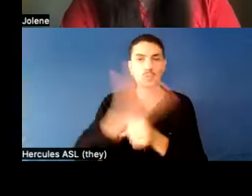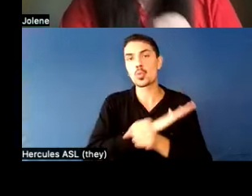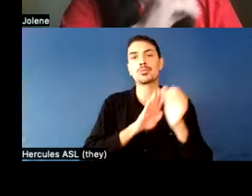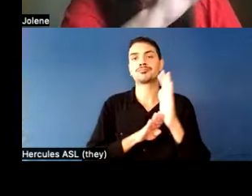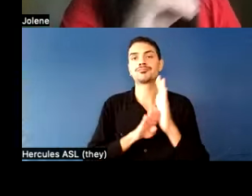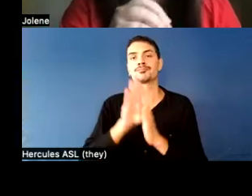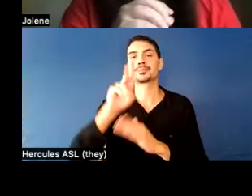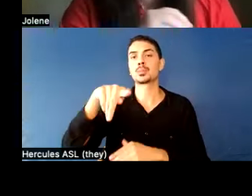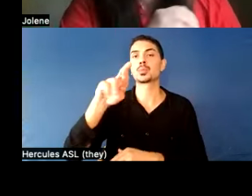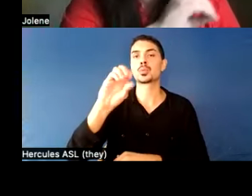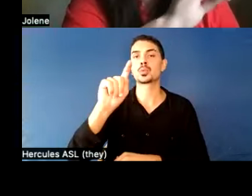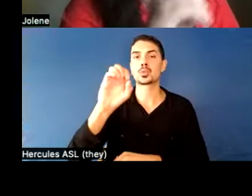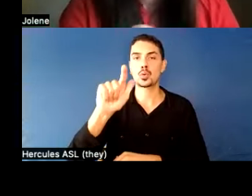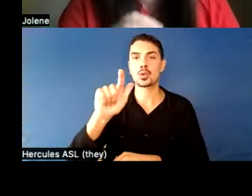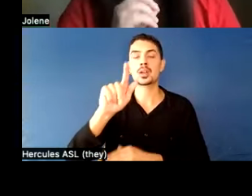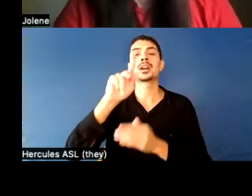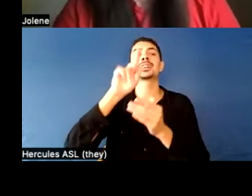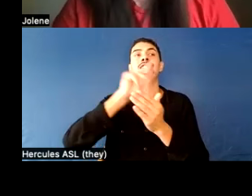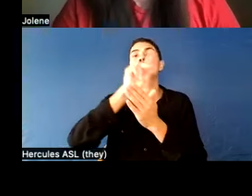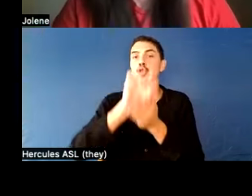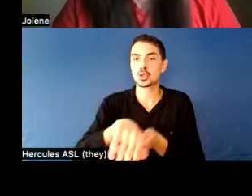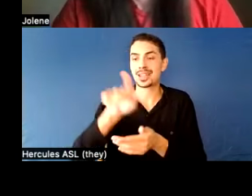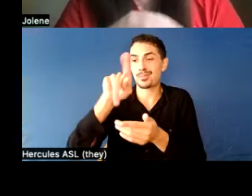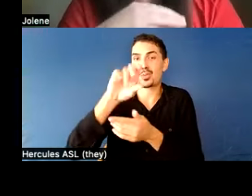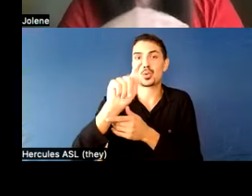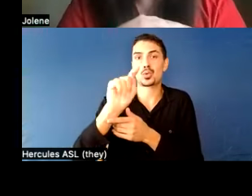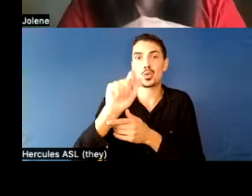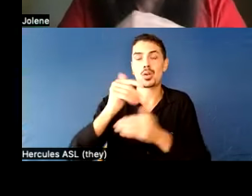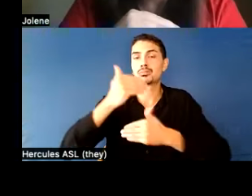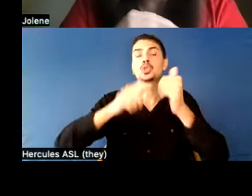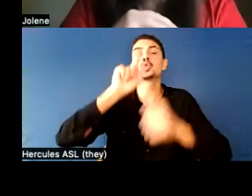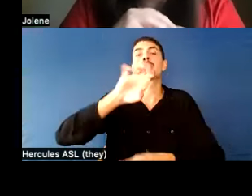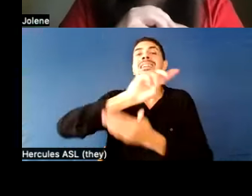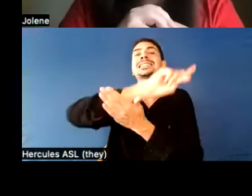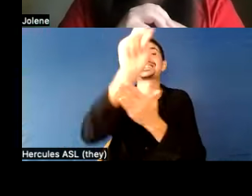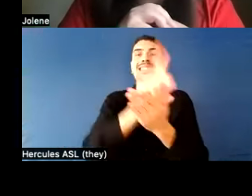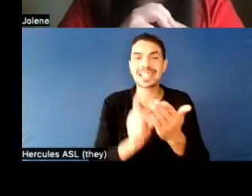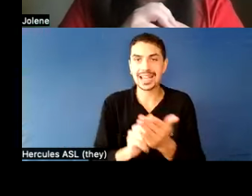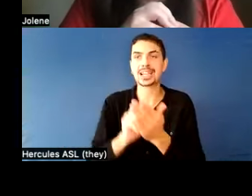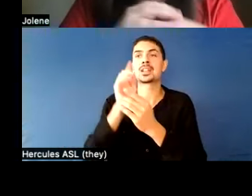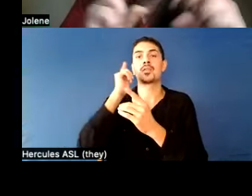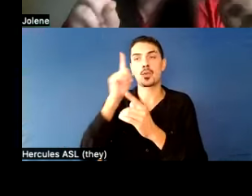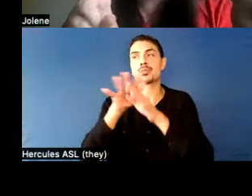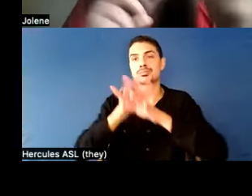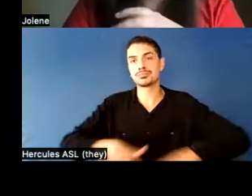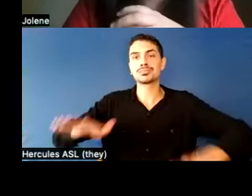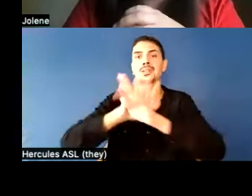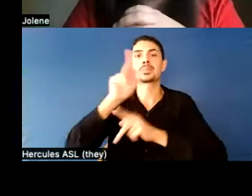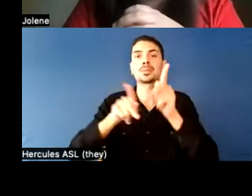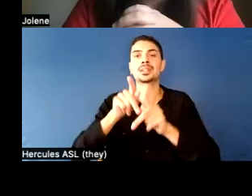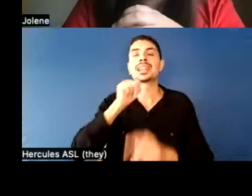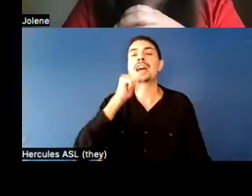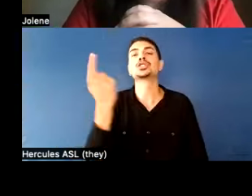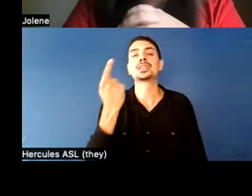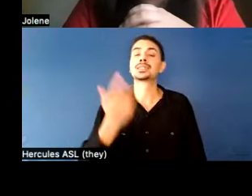protocol. It should be shaped around, it should be designed around all people, and not just that best case